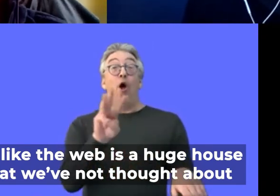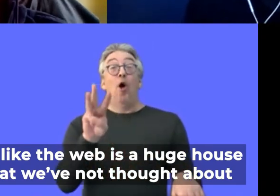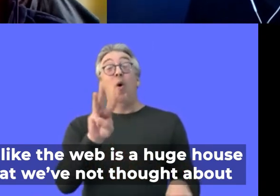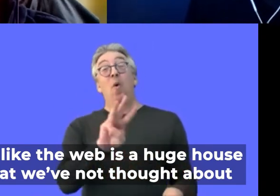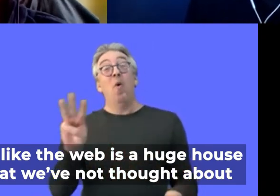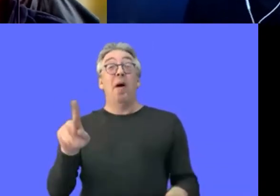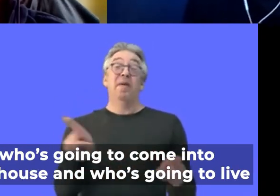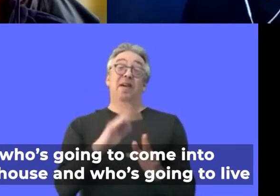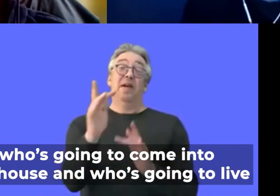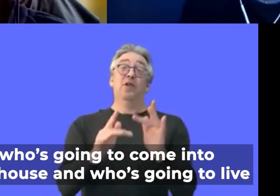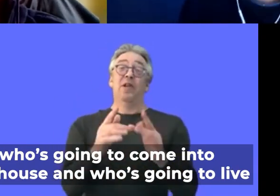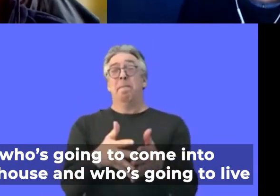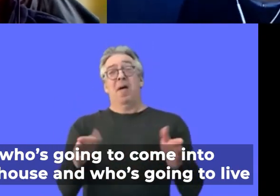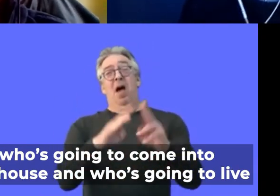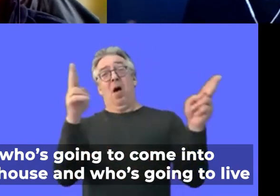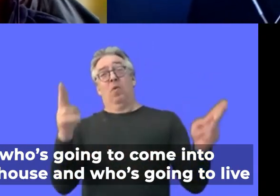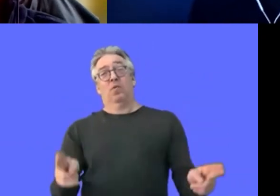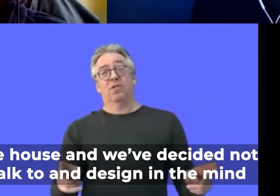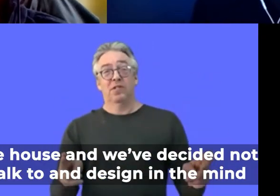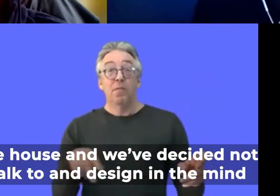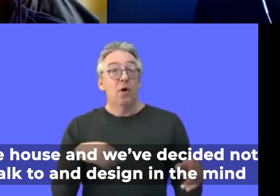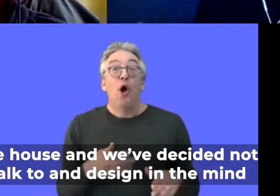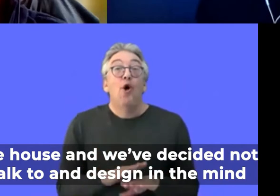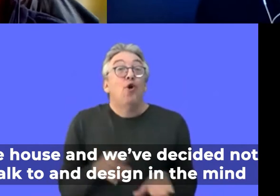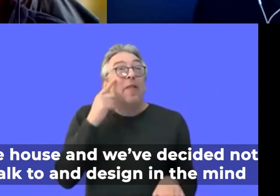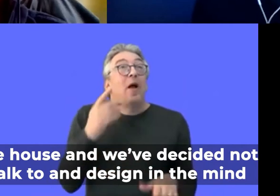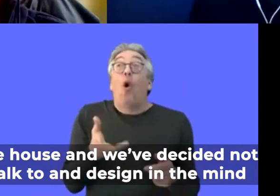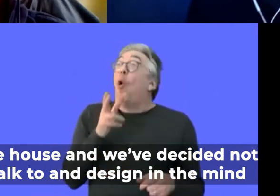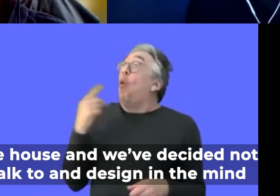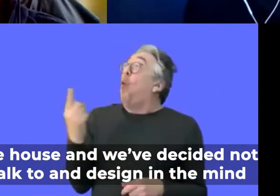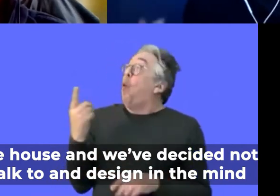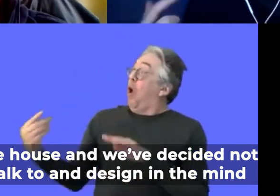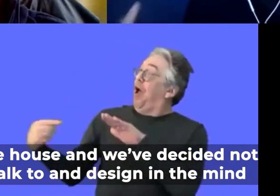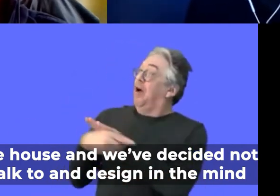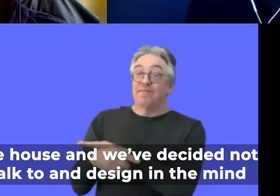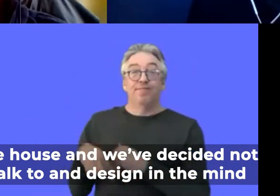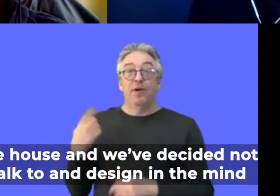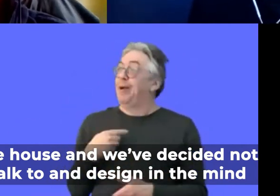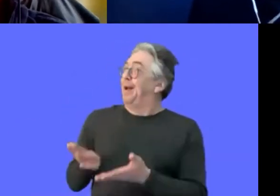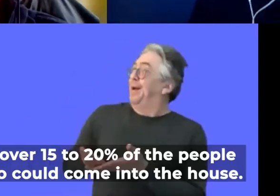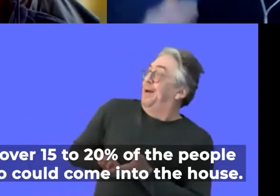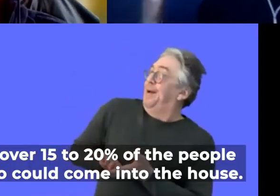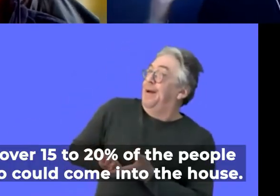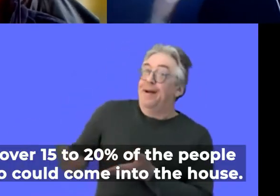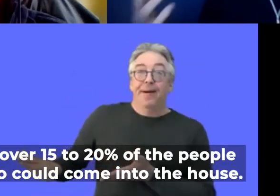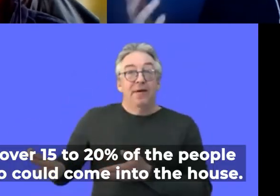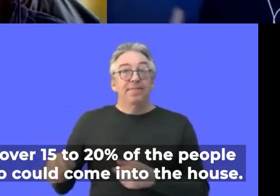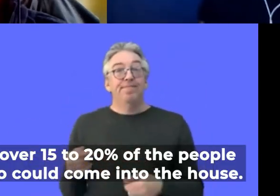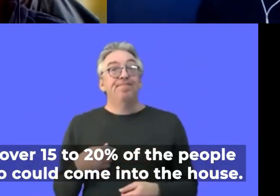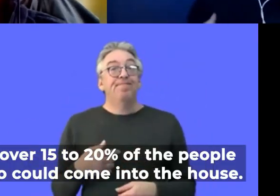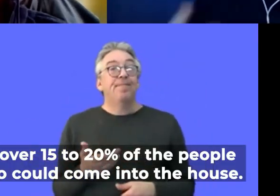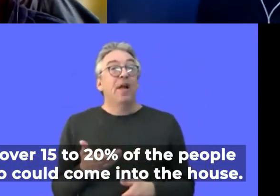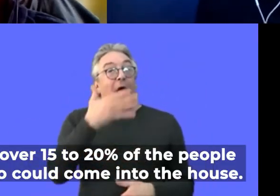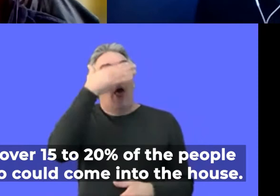we've not thought about who's going to come into the house and who's going to live in the house. And we've decided not to talk to and design in the mind of, you know,